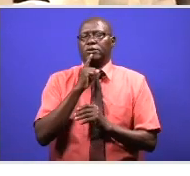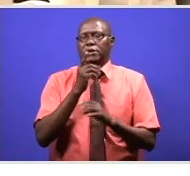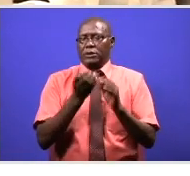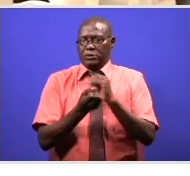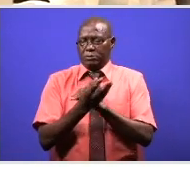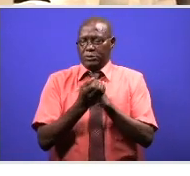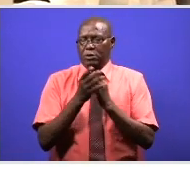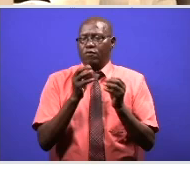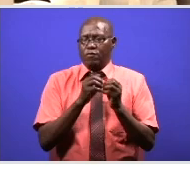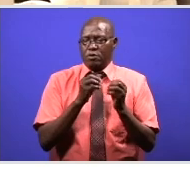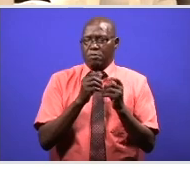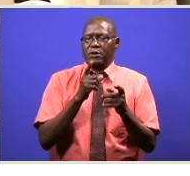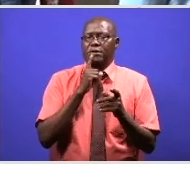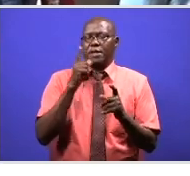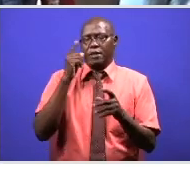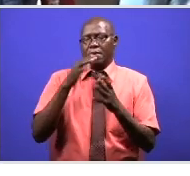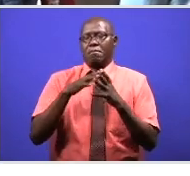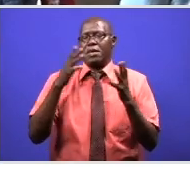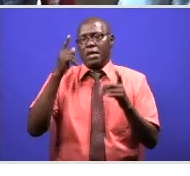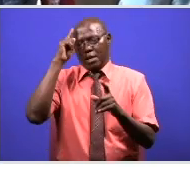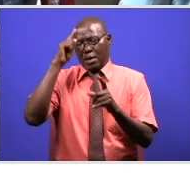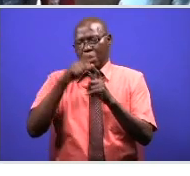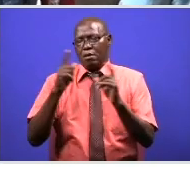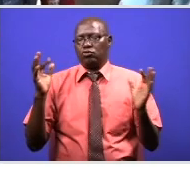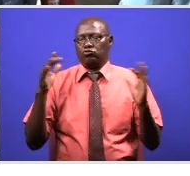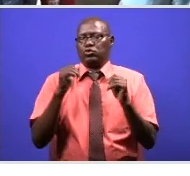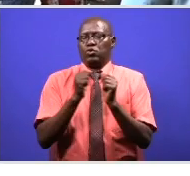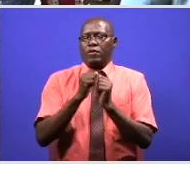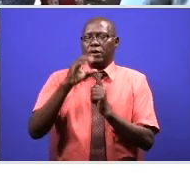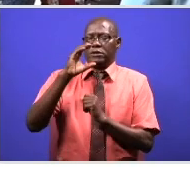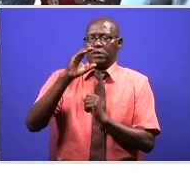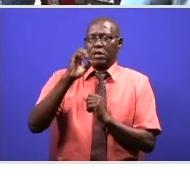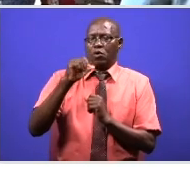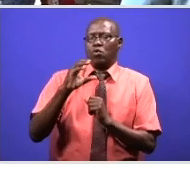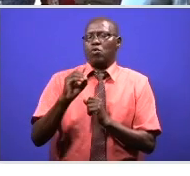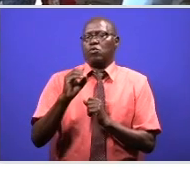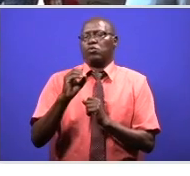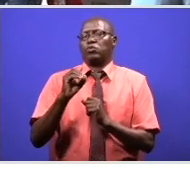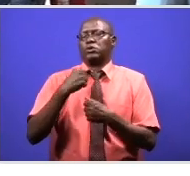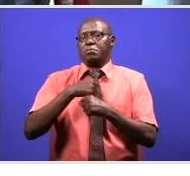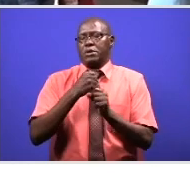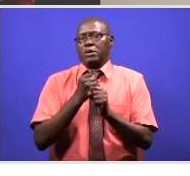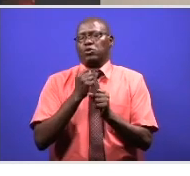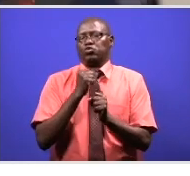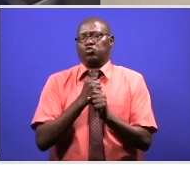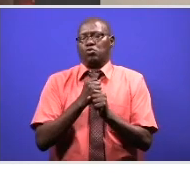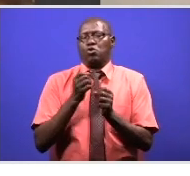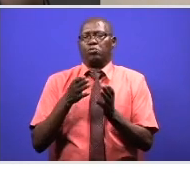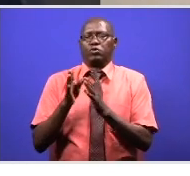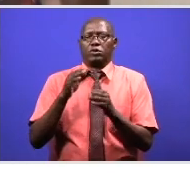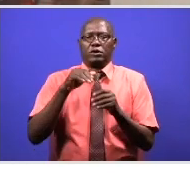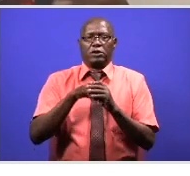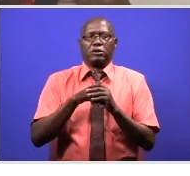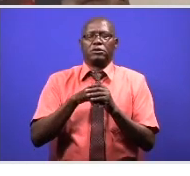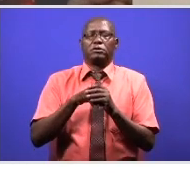of the forum, said the main aim of coming together as CEOs is aimed at creating job opportunities in the country. Just to come together